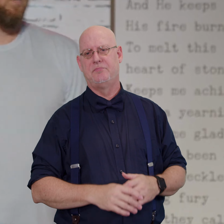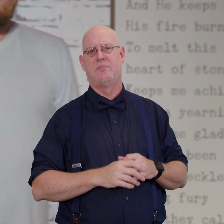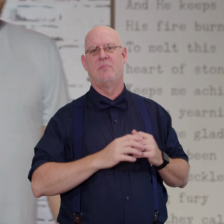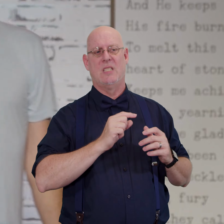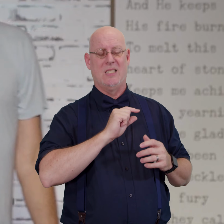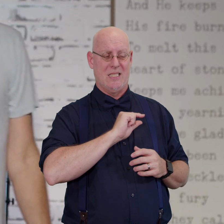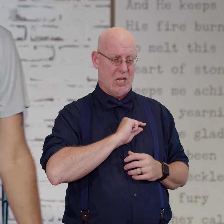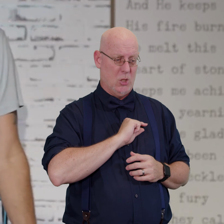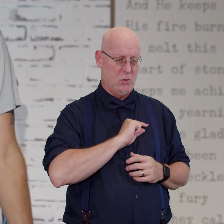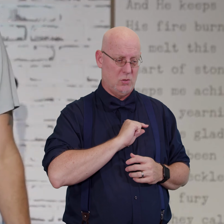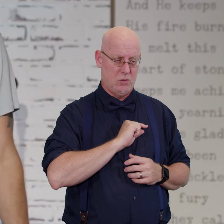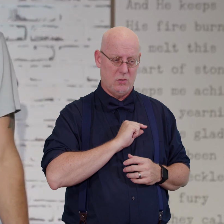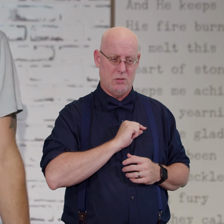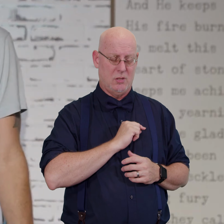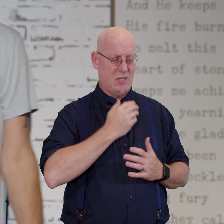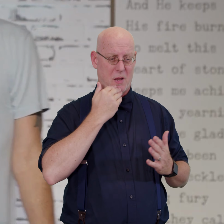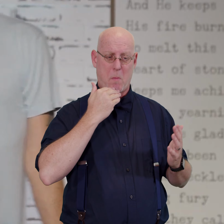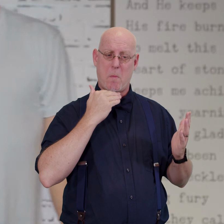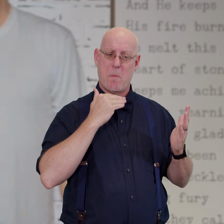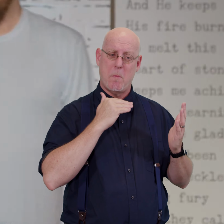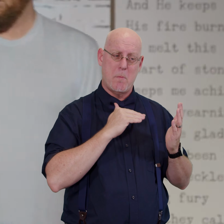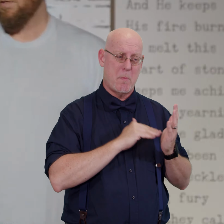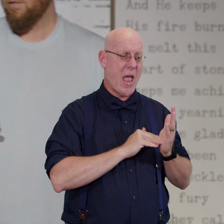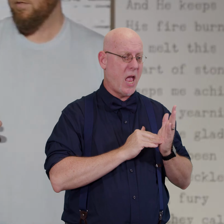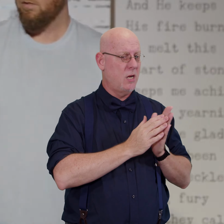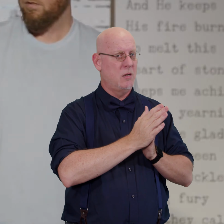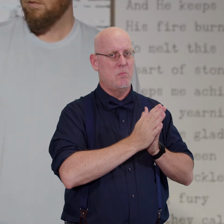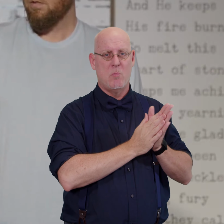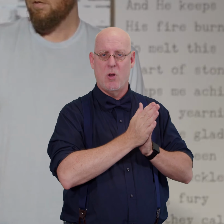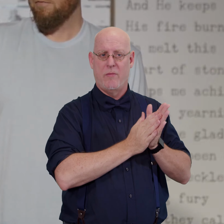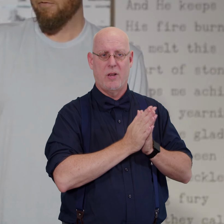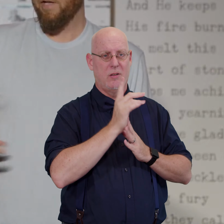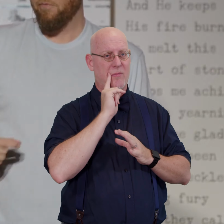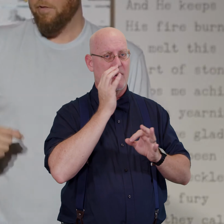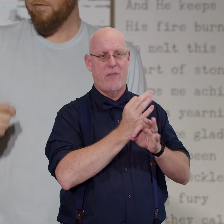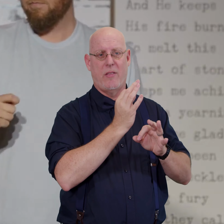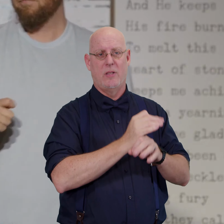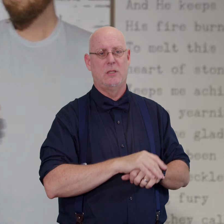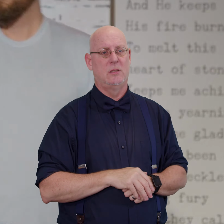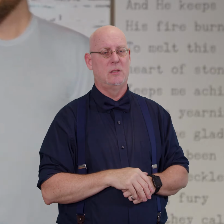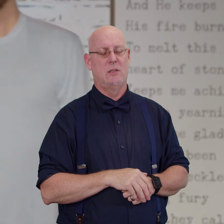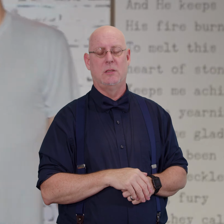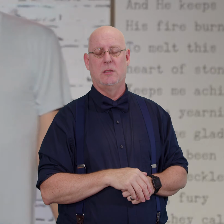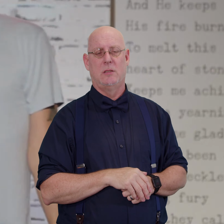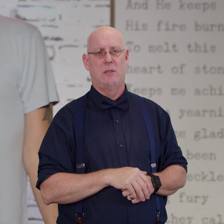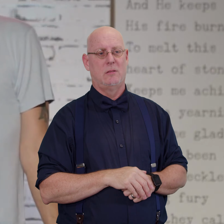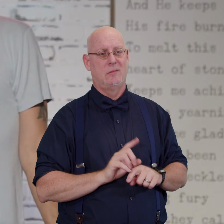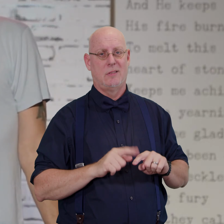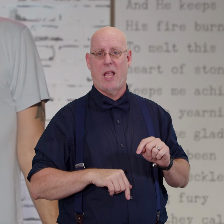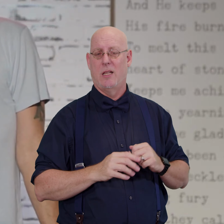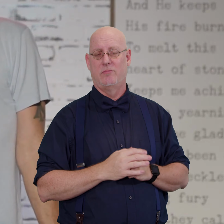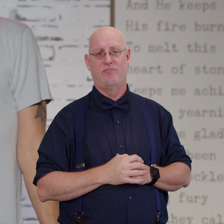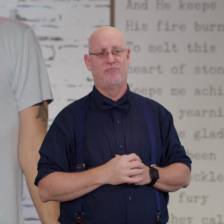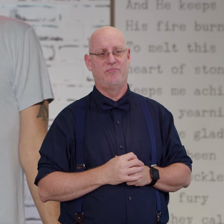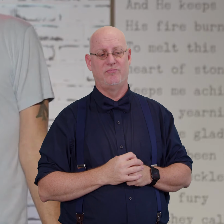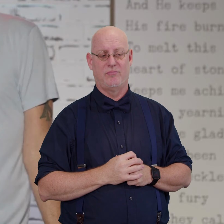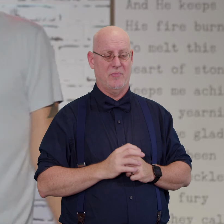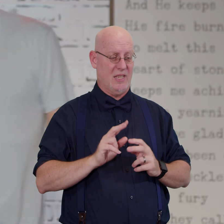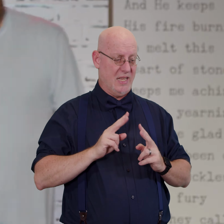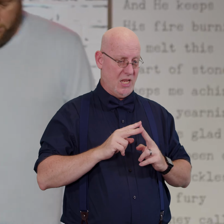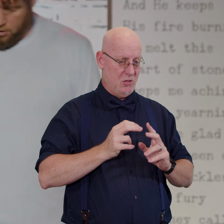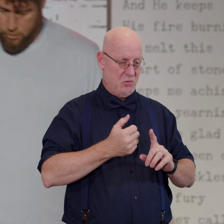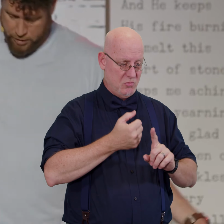Yep. Guilt is a poor catalyst for faithfulness. Just can't do it. So